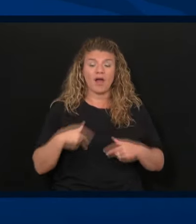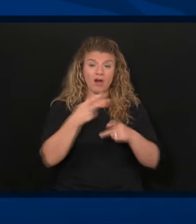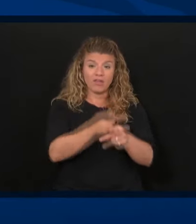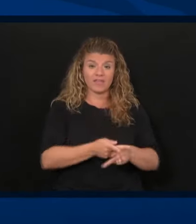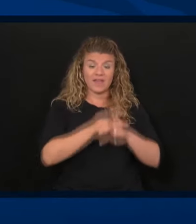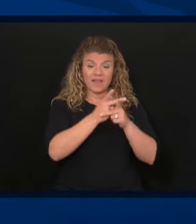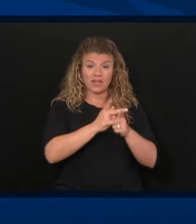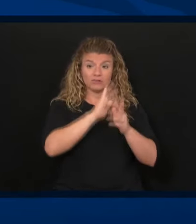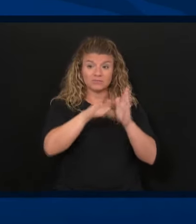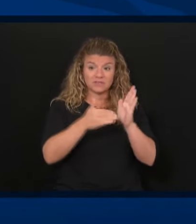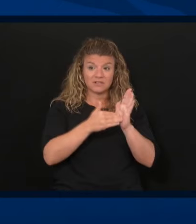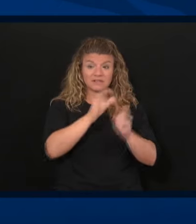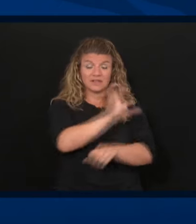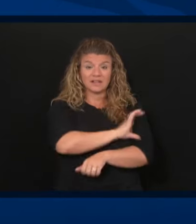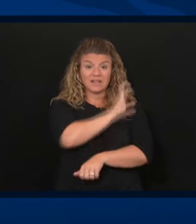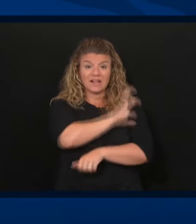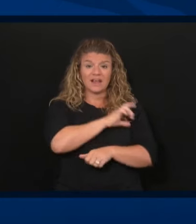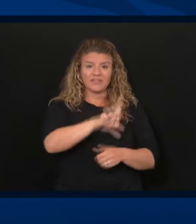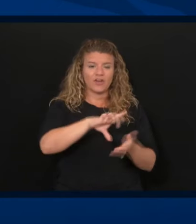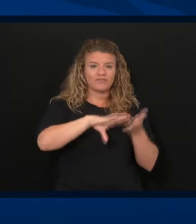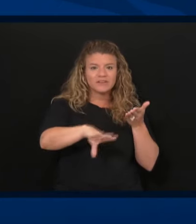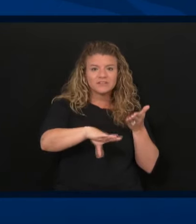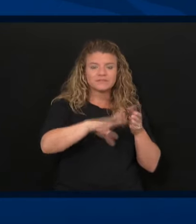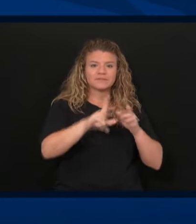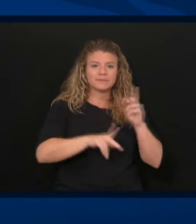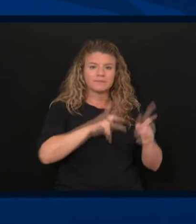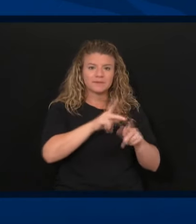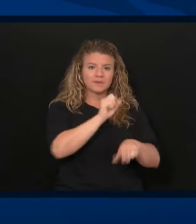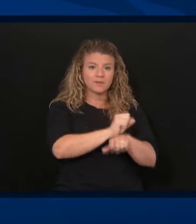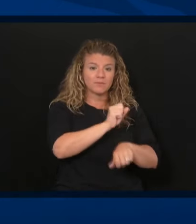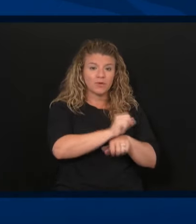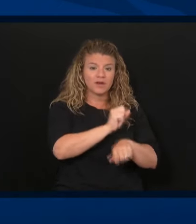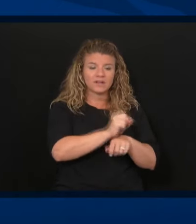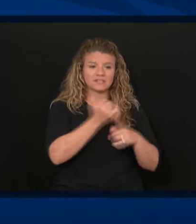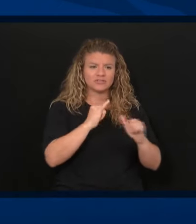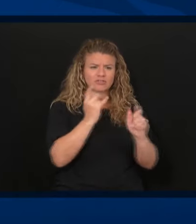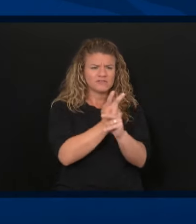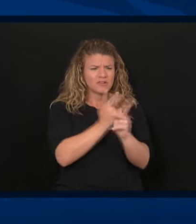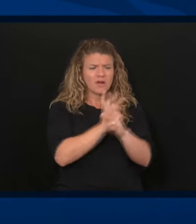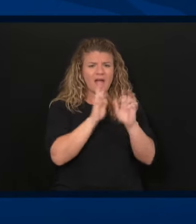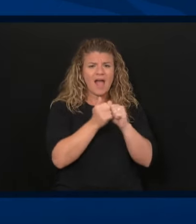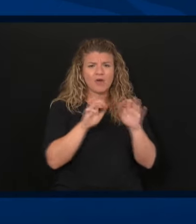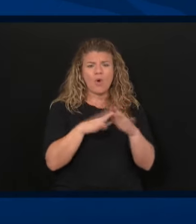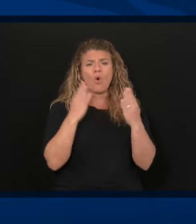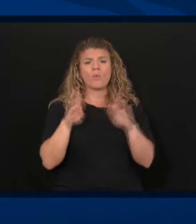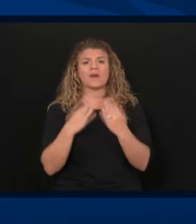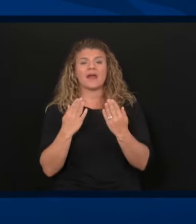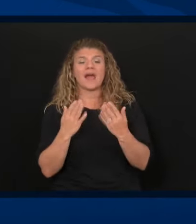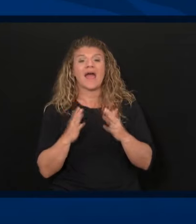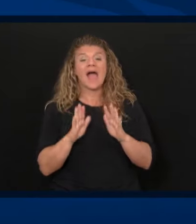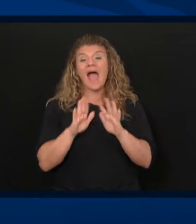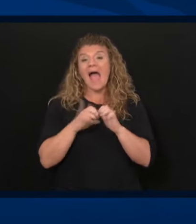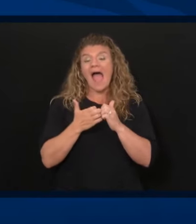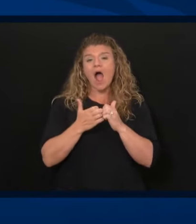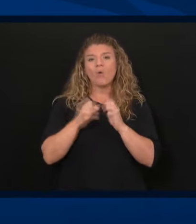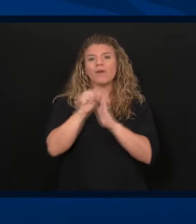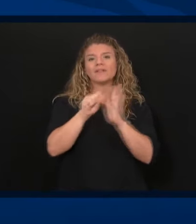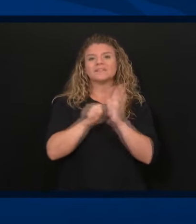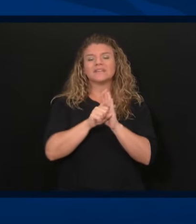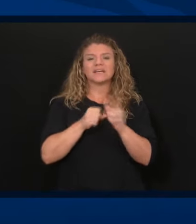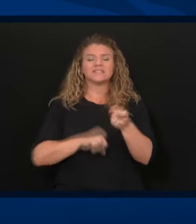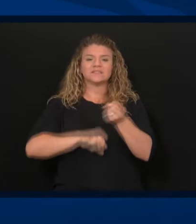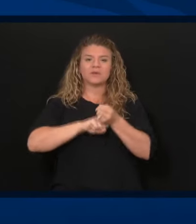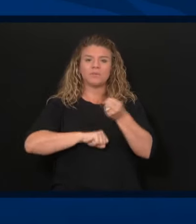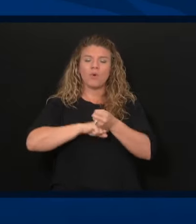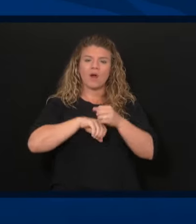they've furloughed employees and they're buckling down even as things are allowed to reopen. How is the state going to support access to healthcare in some of its